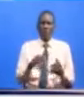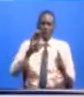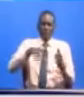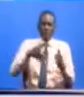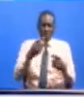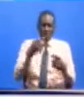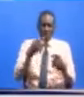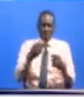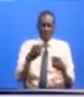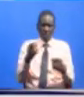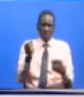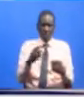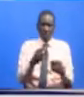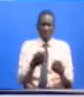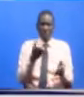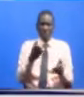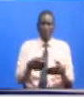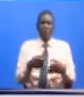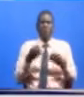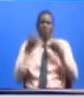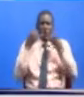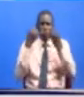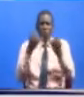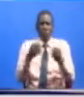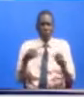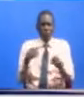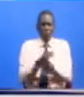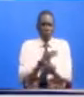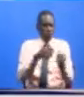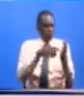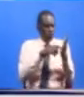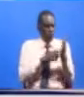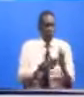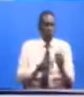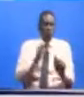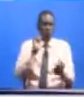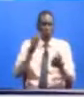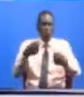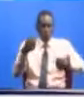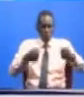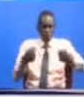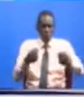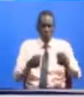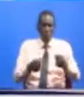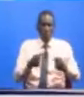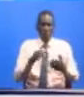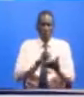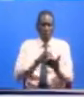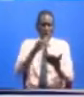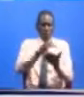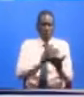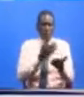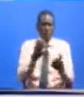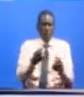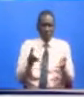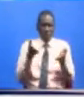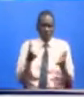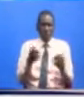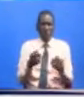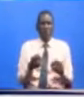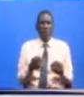year. And that, of course, will be giving you a full coverage of the same. That report there is currently